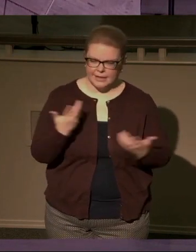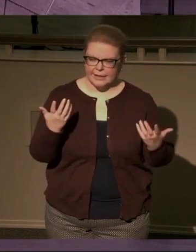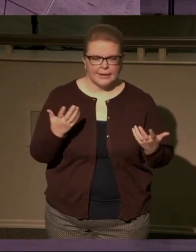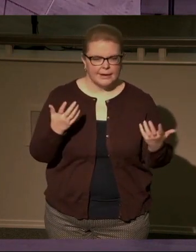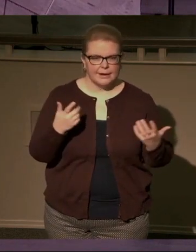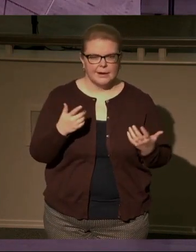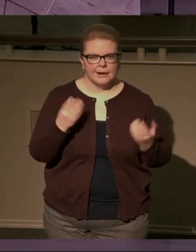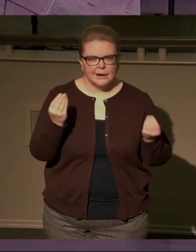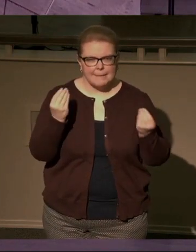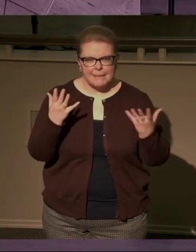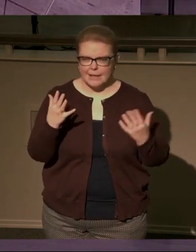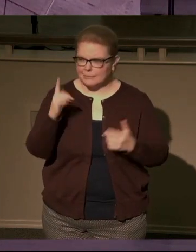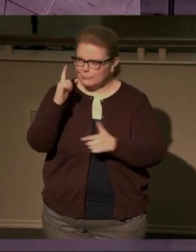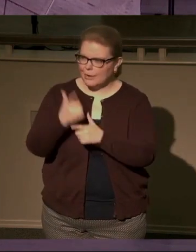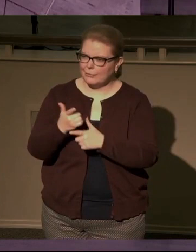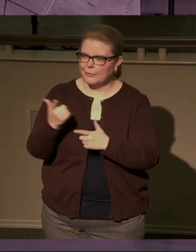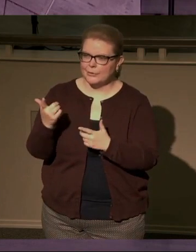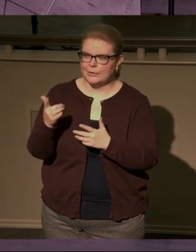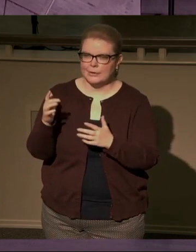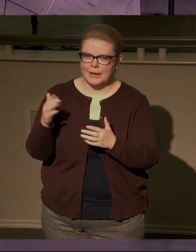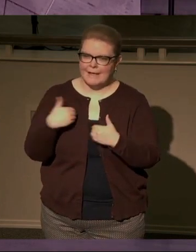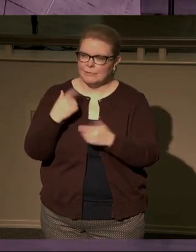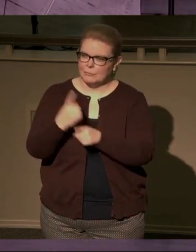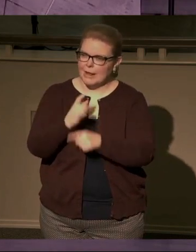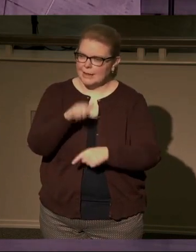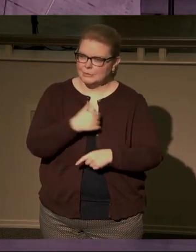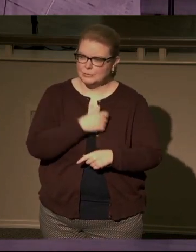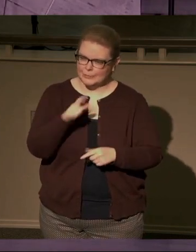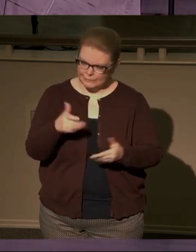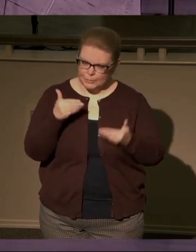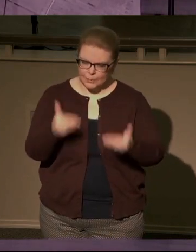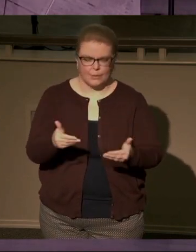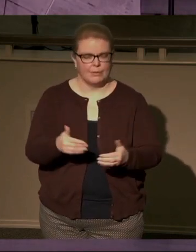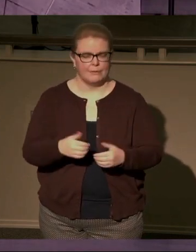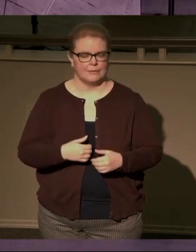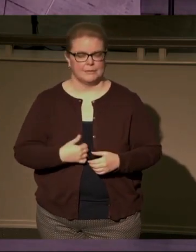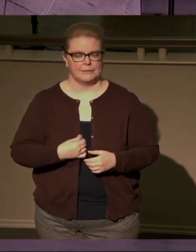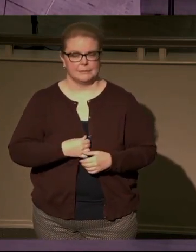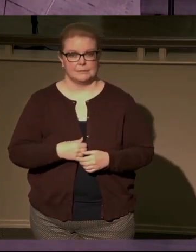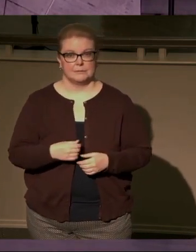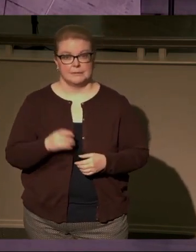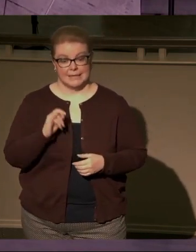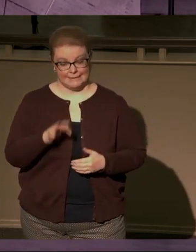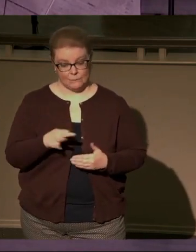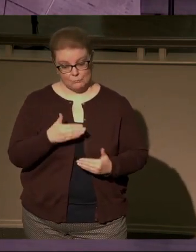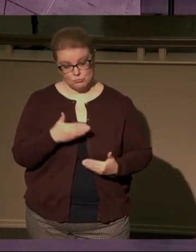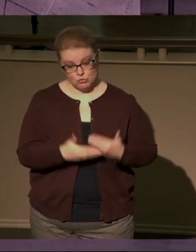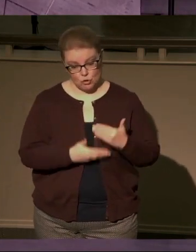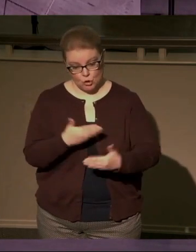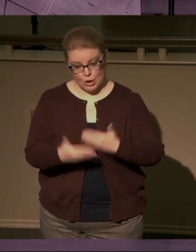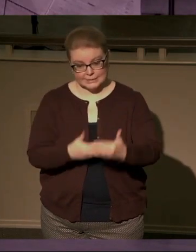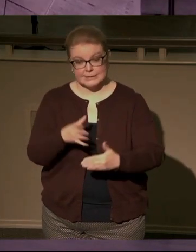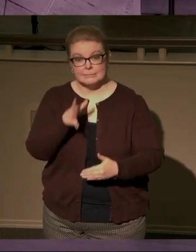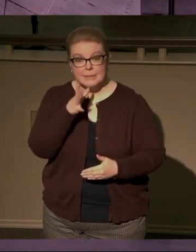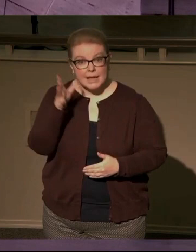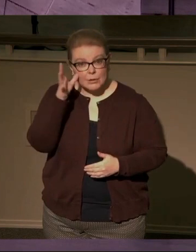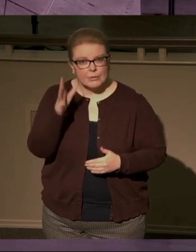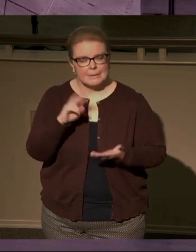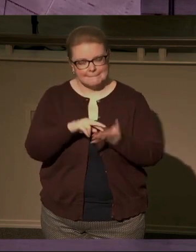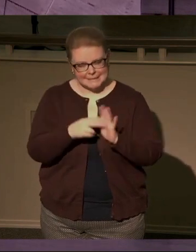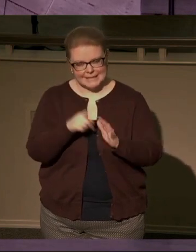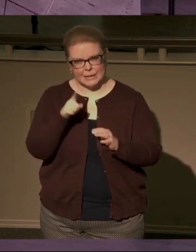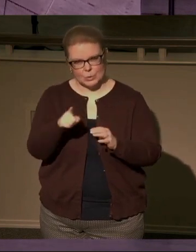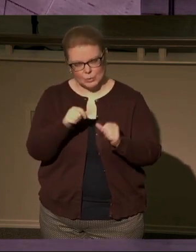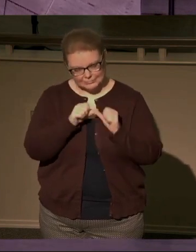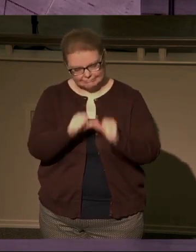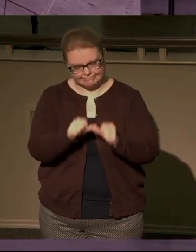on, older brother, get it together. We got to get on with our lives. Be a process parent. It just means that you're in this and